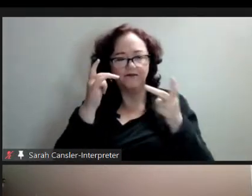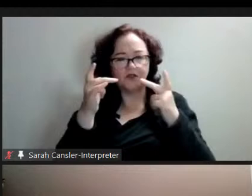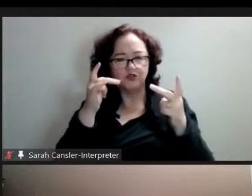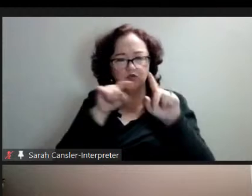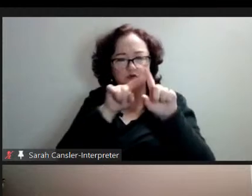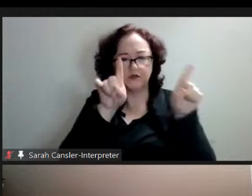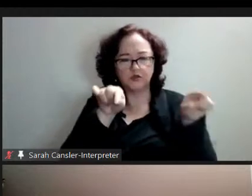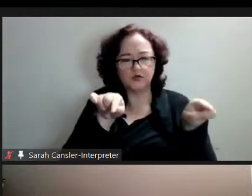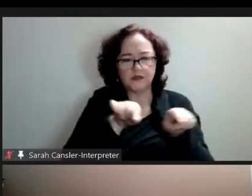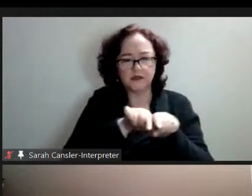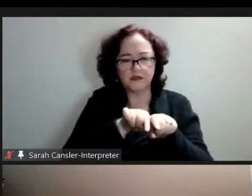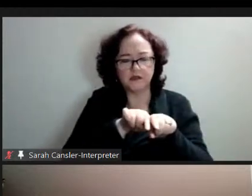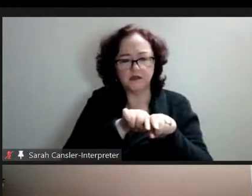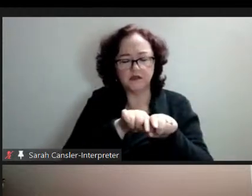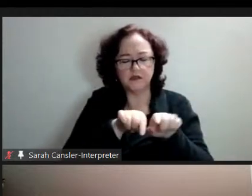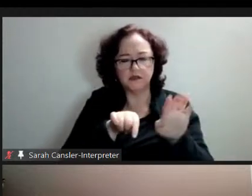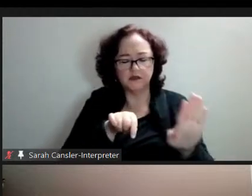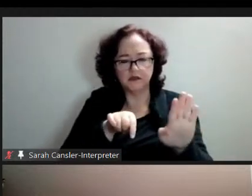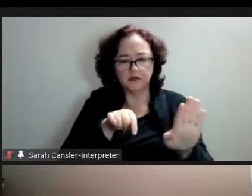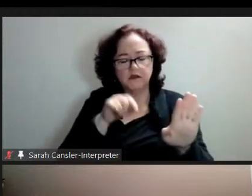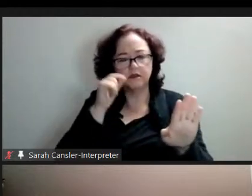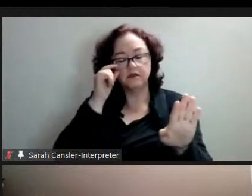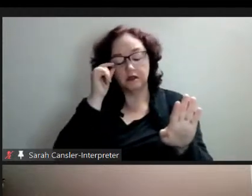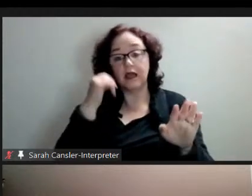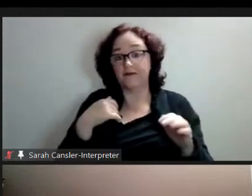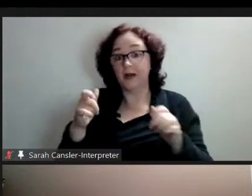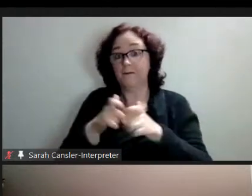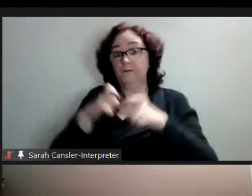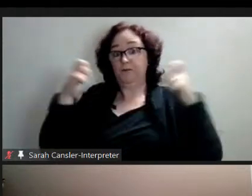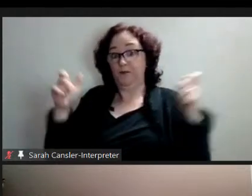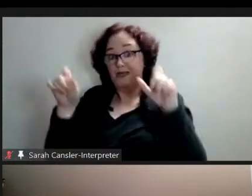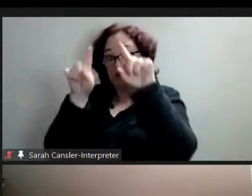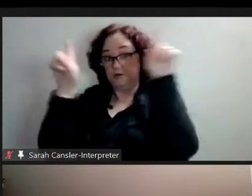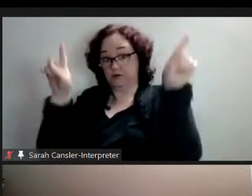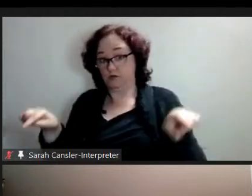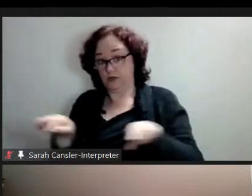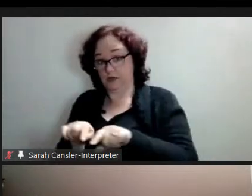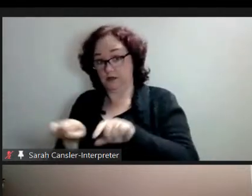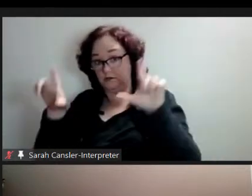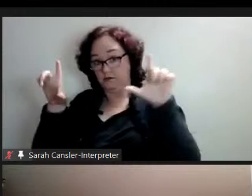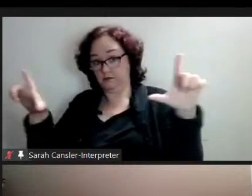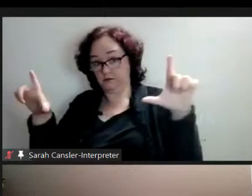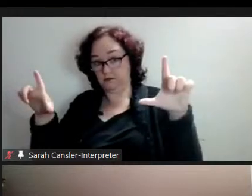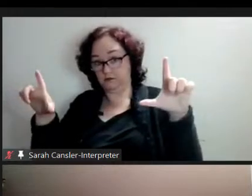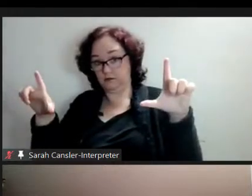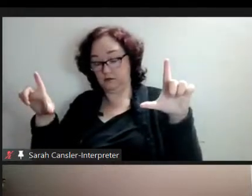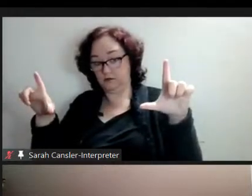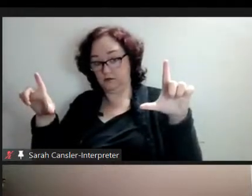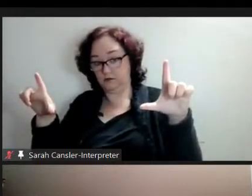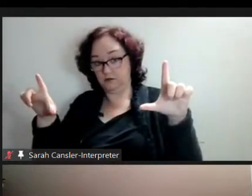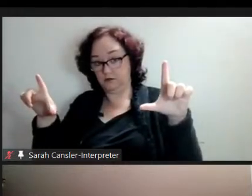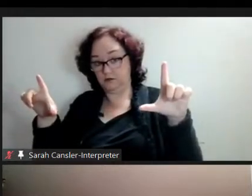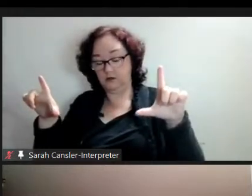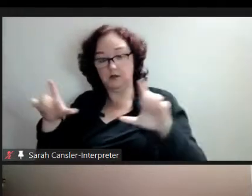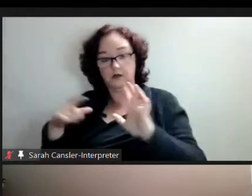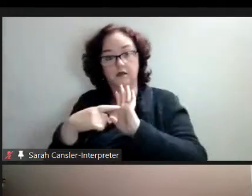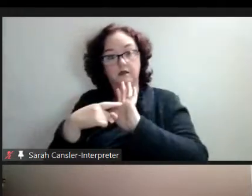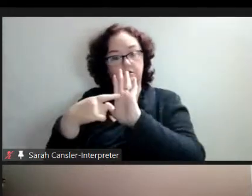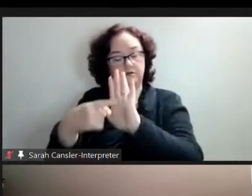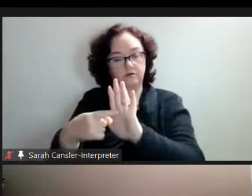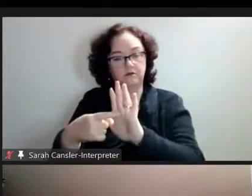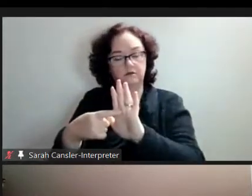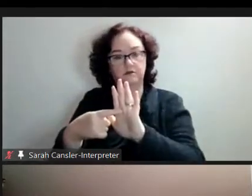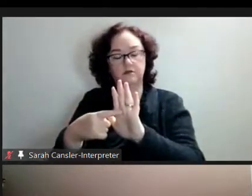have. So there's a bigger screen that you have where it indicates which side of